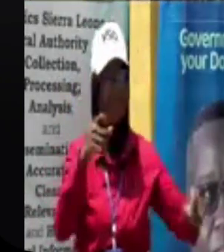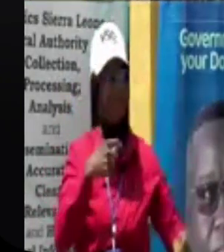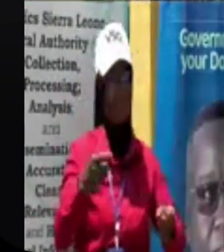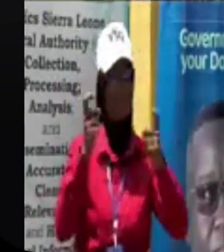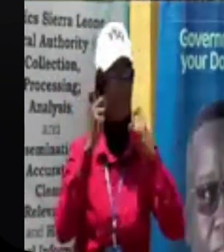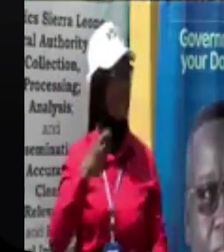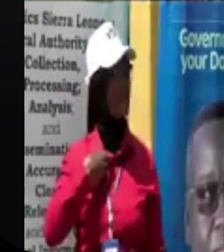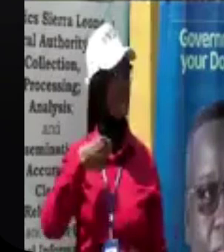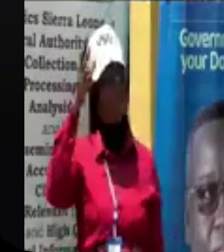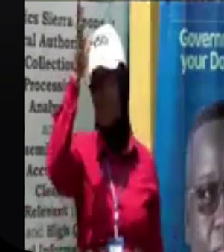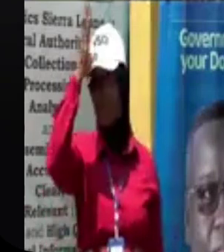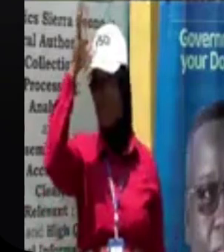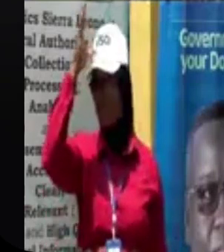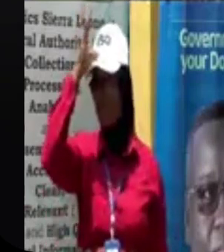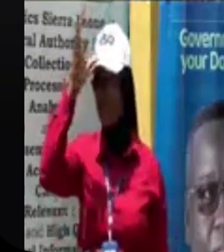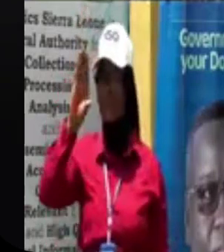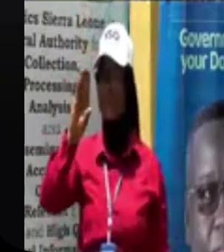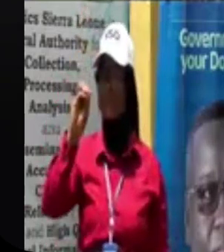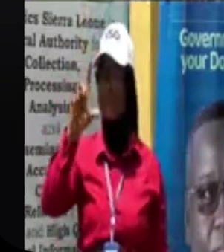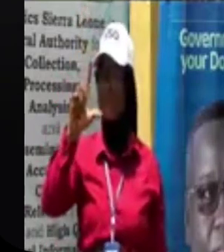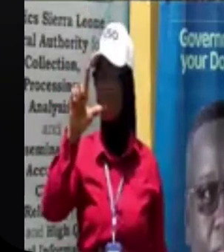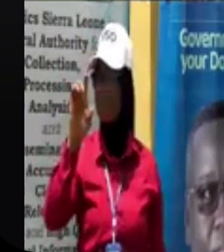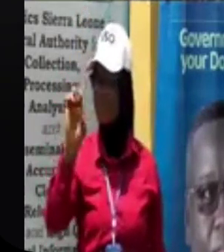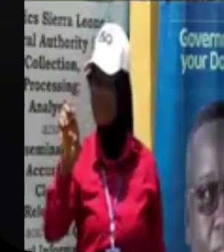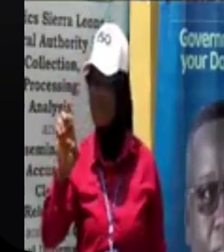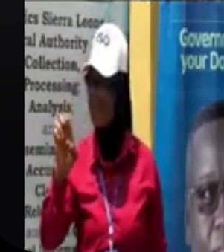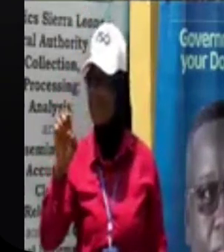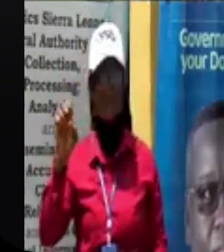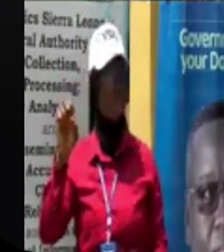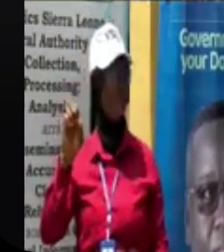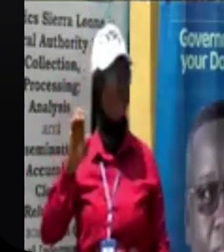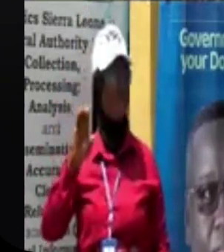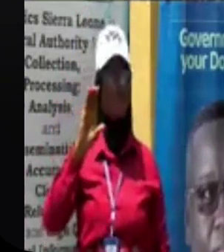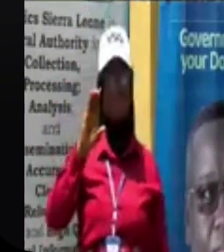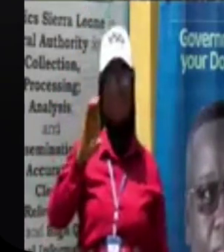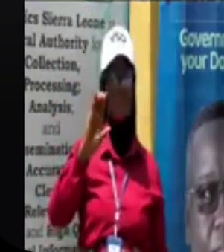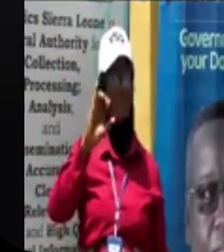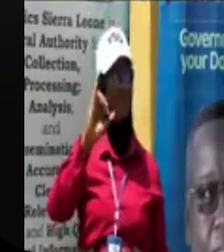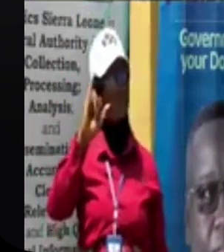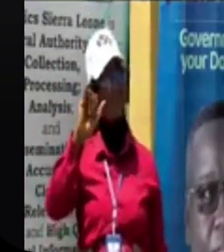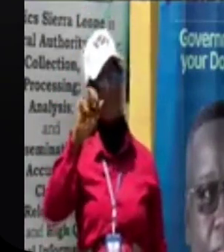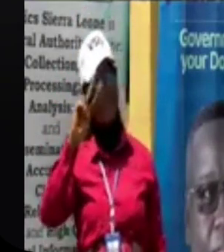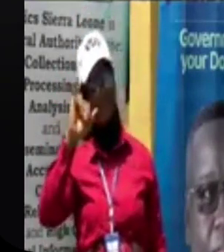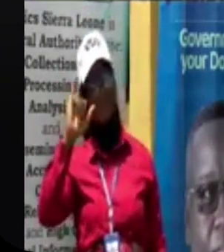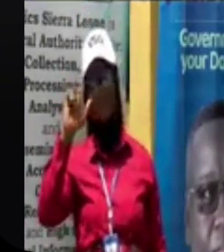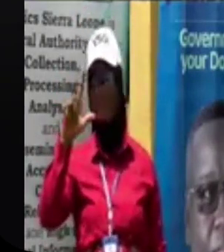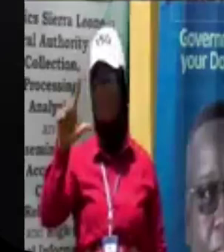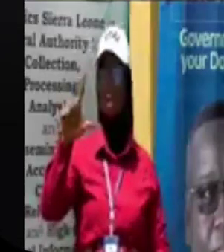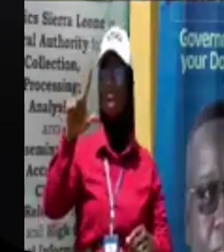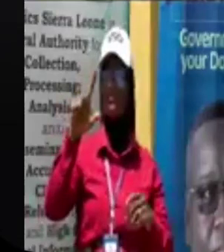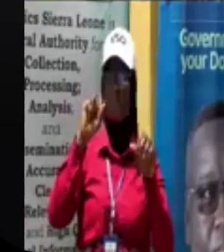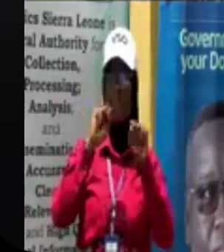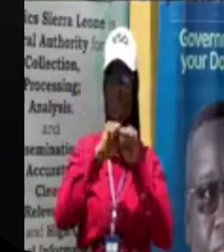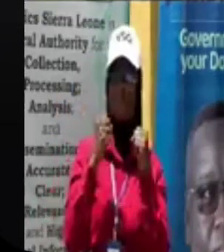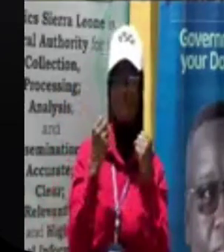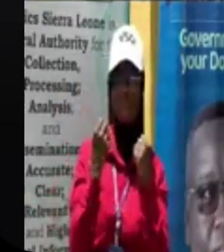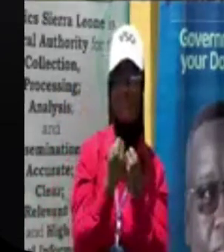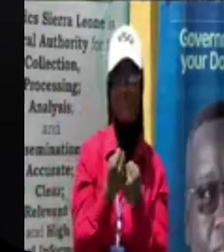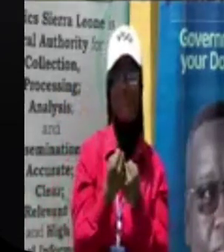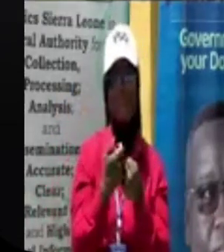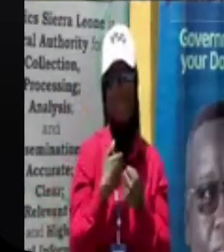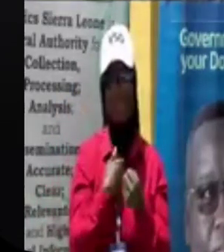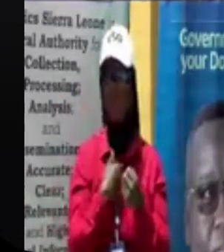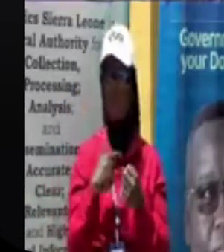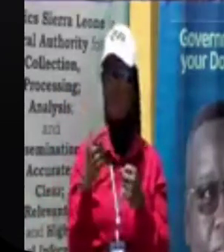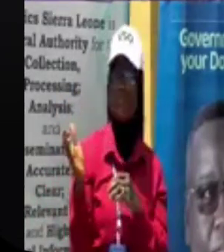say you don't take note of all that. Civil society, wait till I want promise una. Pakol come with we specifically because me and